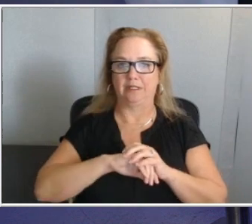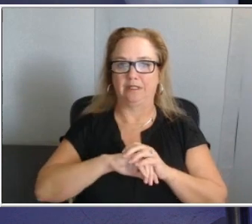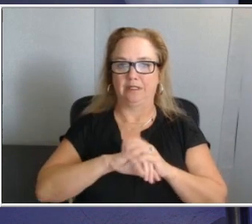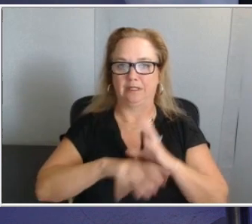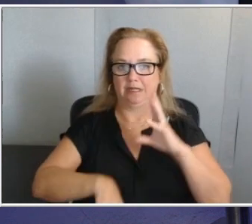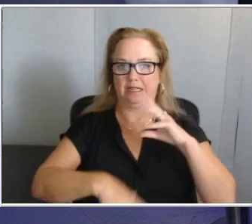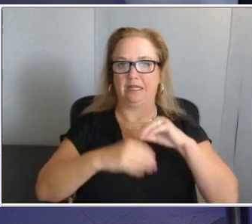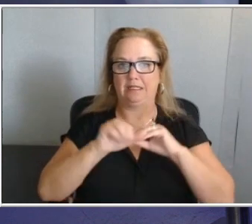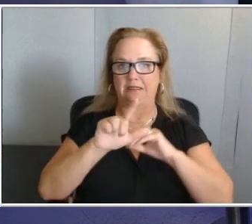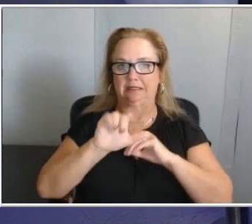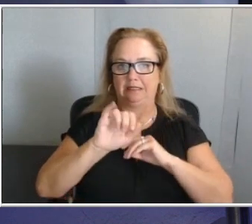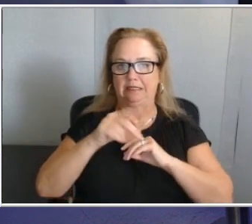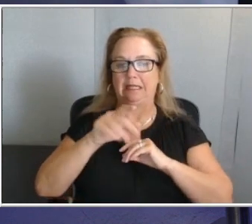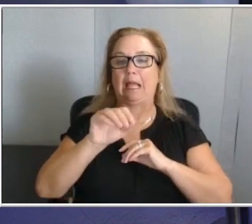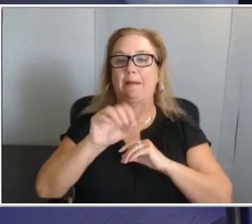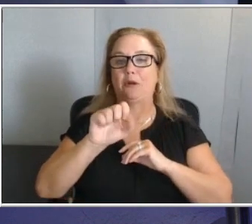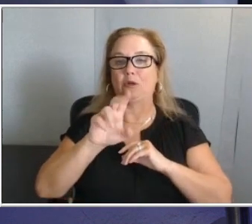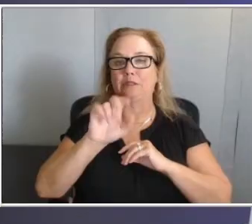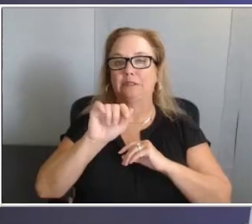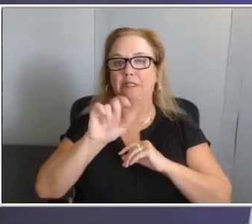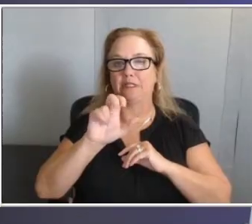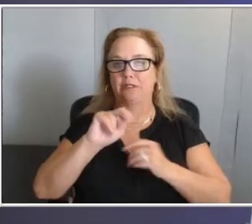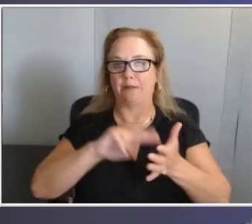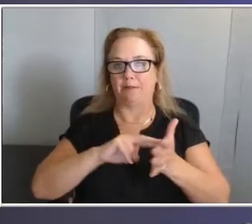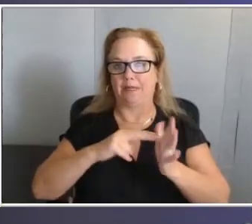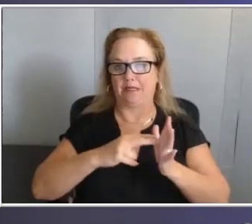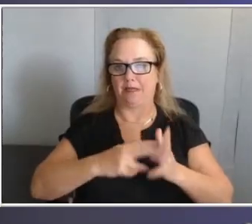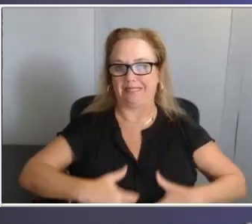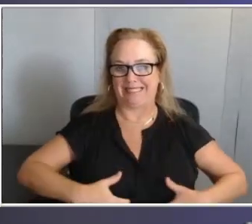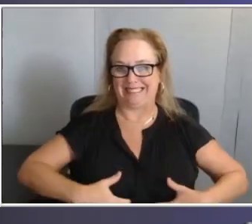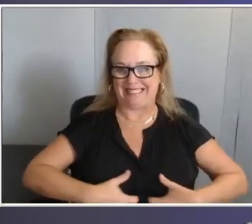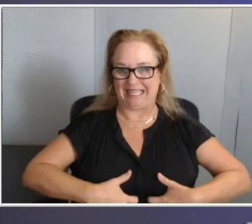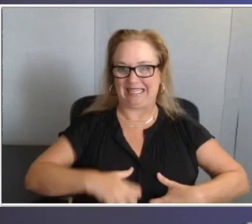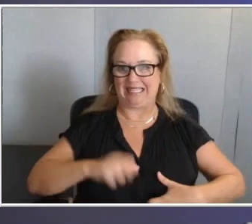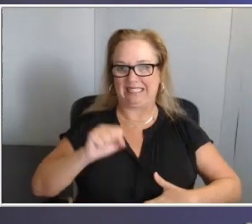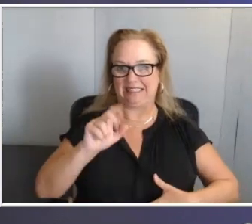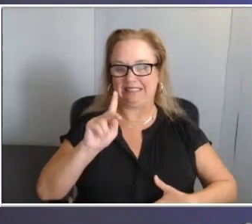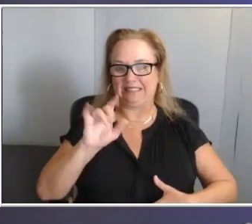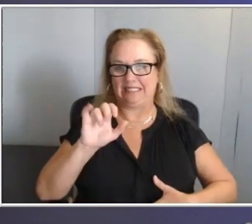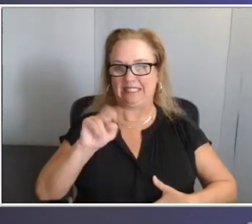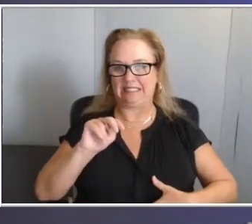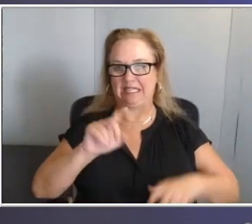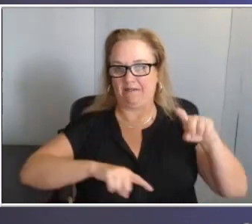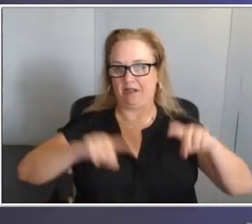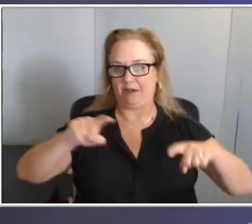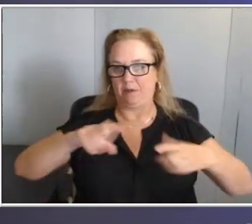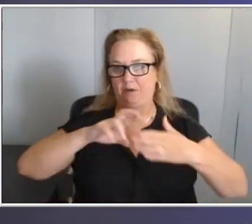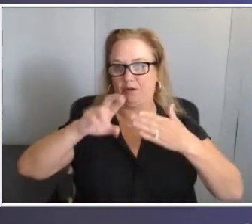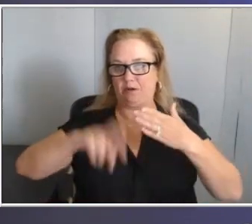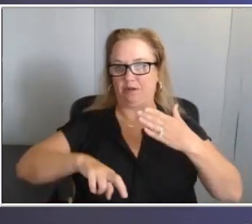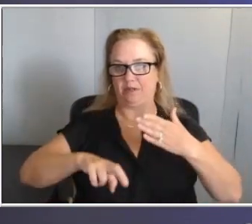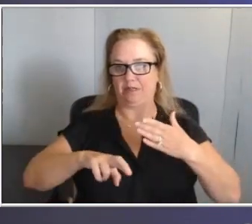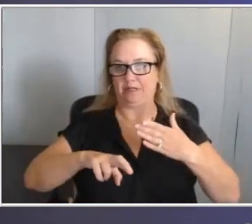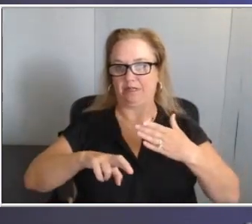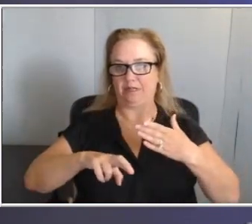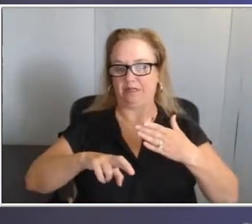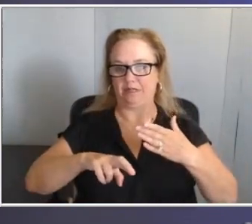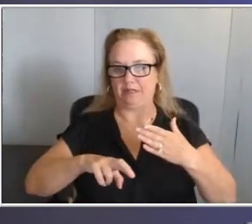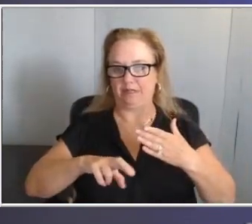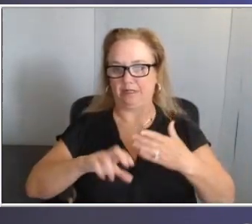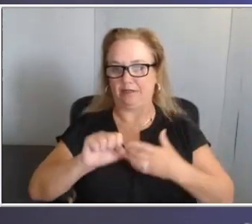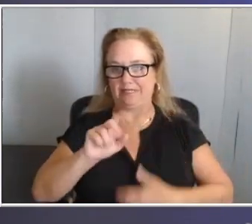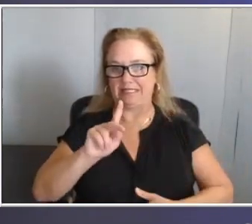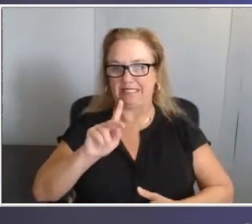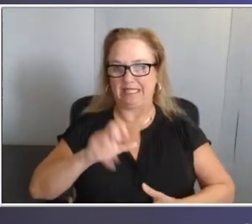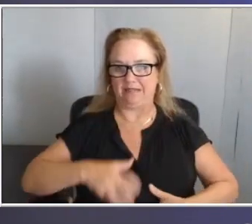to liposuction that's meant to help tighten the skin. I think it's got variable results. You have to heat the skin quite significantly in order for it to